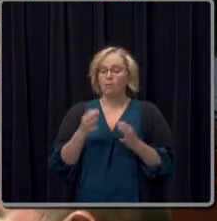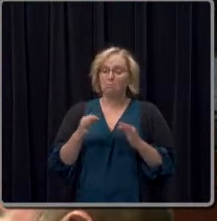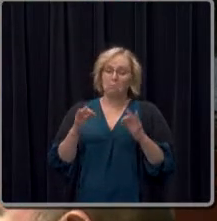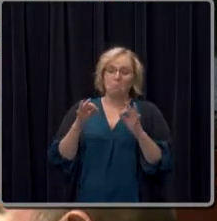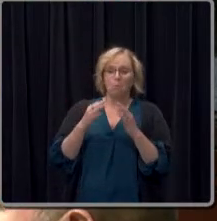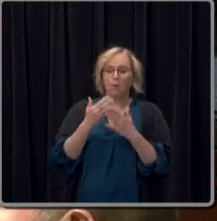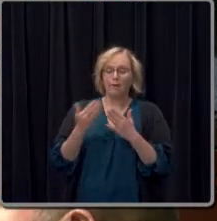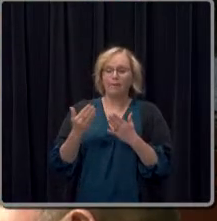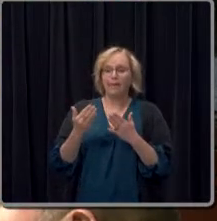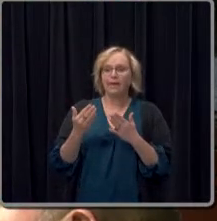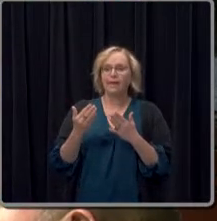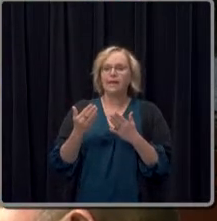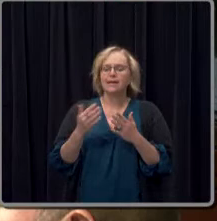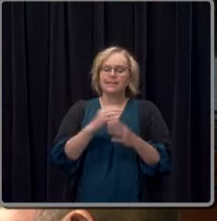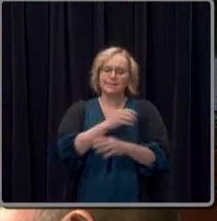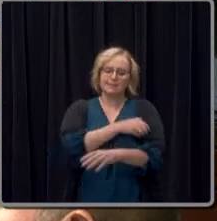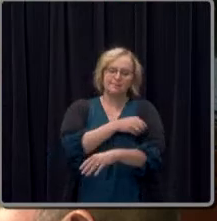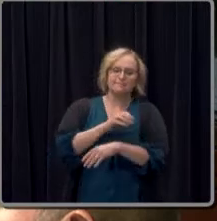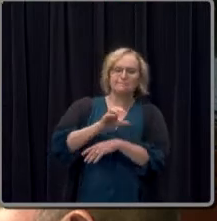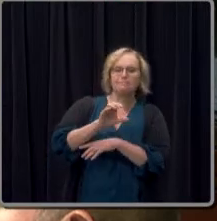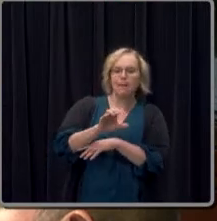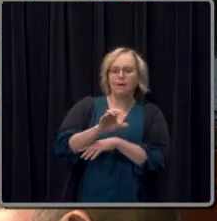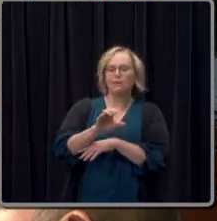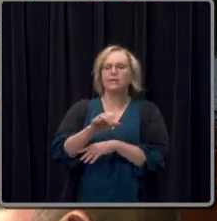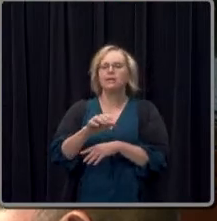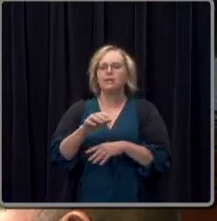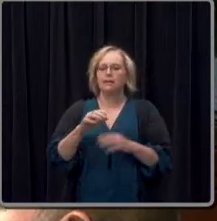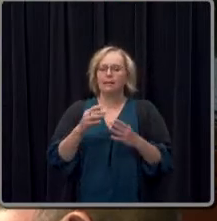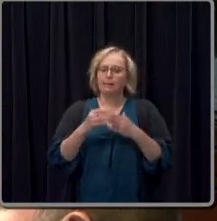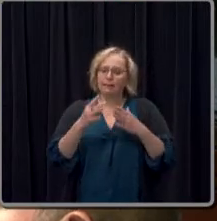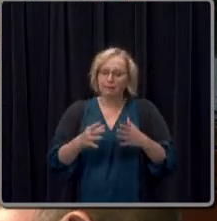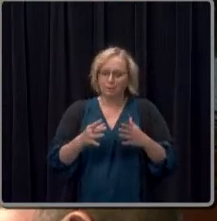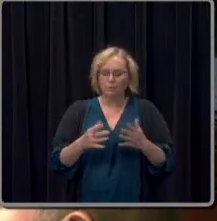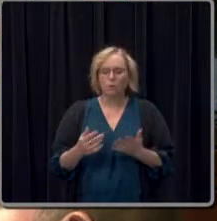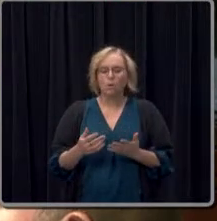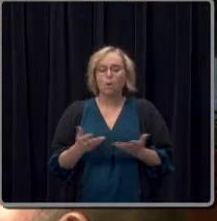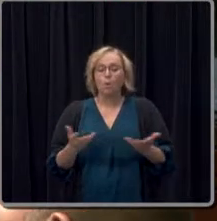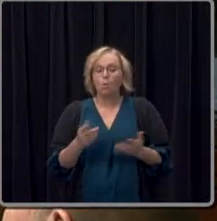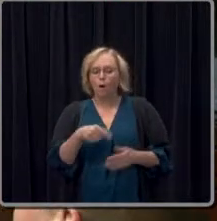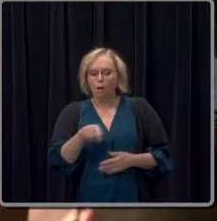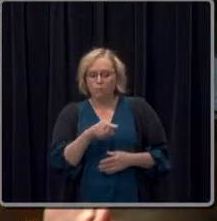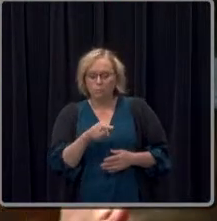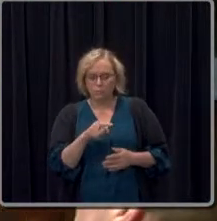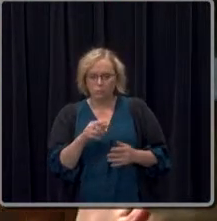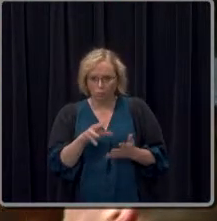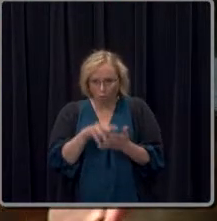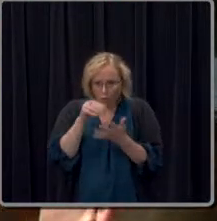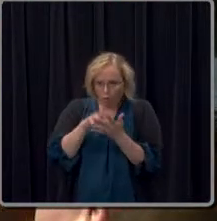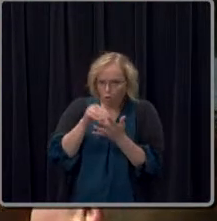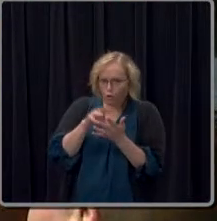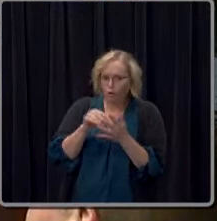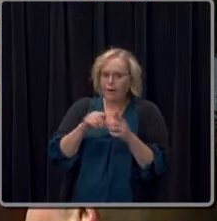just empowering future leaders. We want them to be able to take like what they're learning and